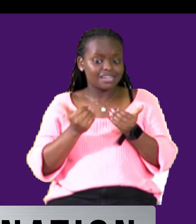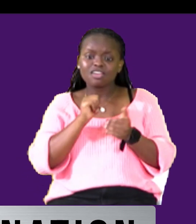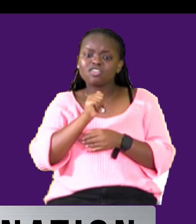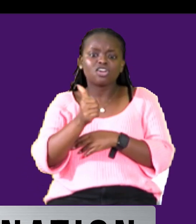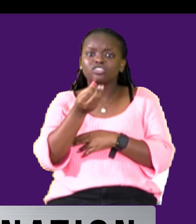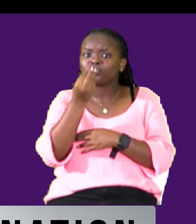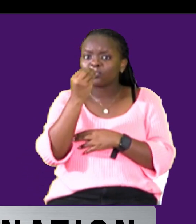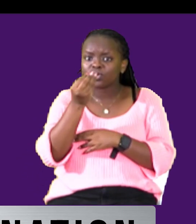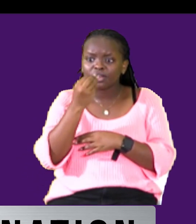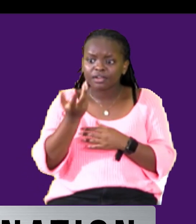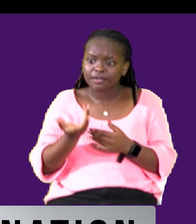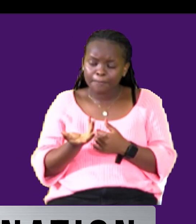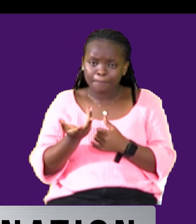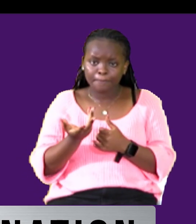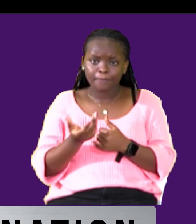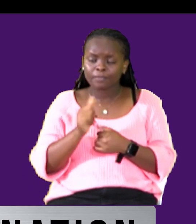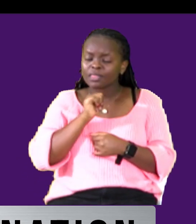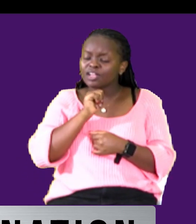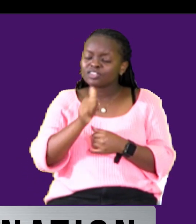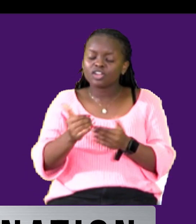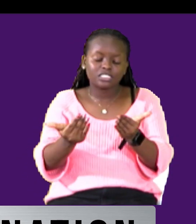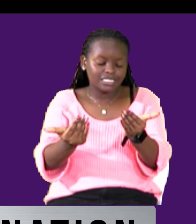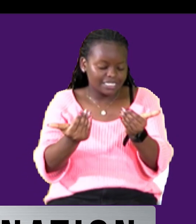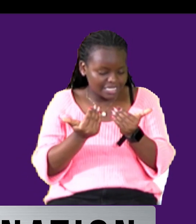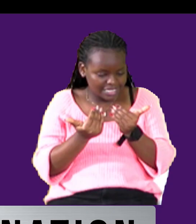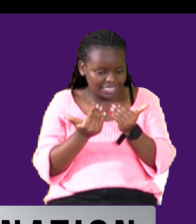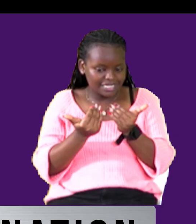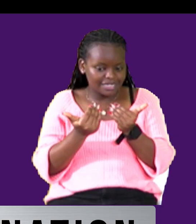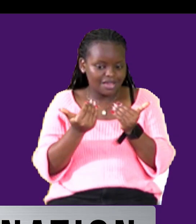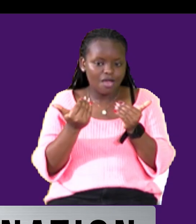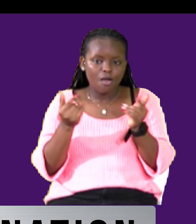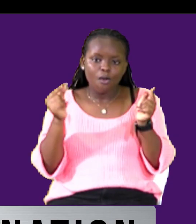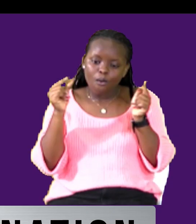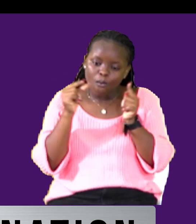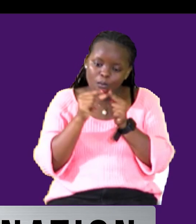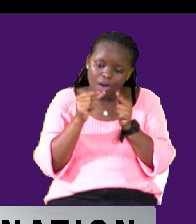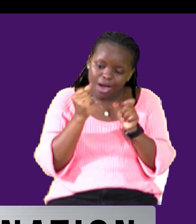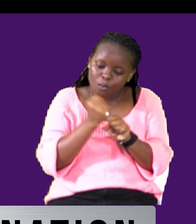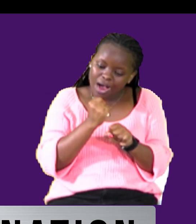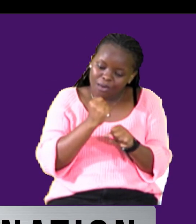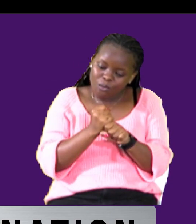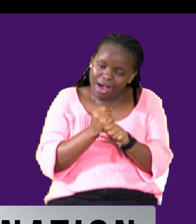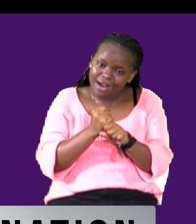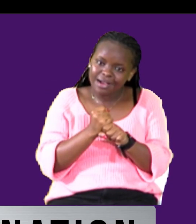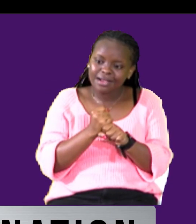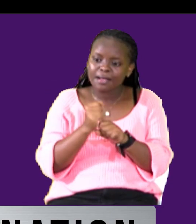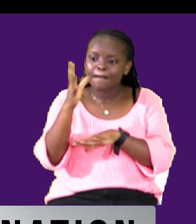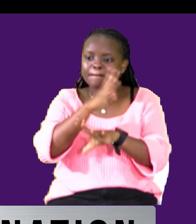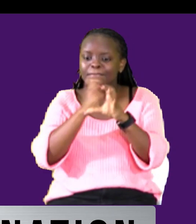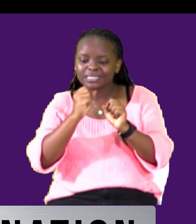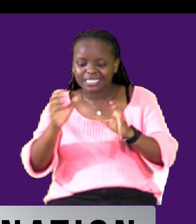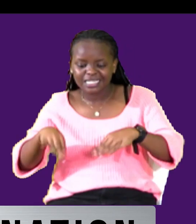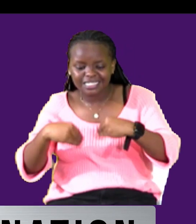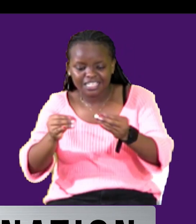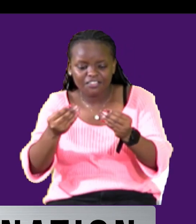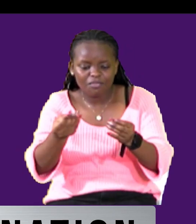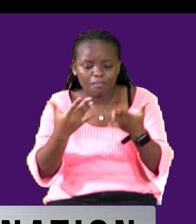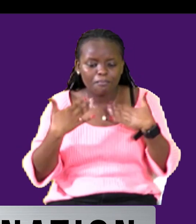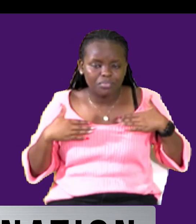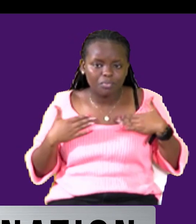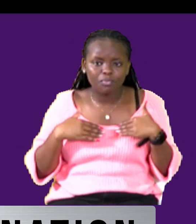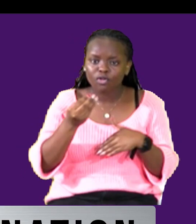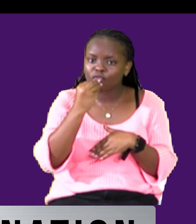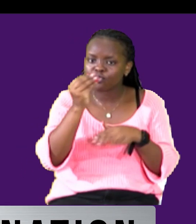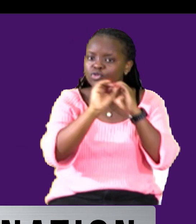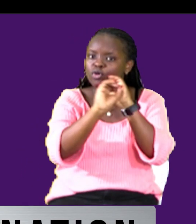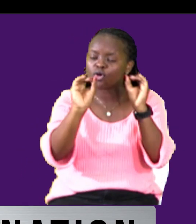food? No. Even not even the need. The work of the president is not to go to every school to give people food. So that is the work of